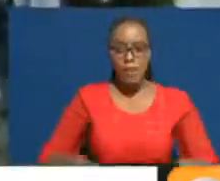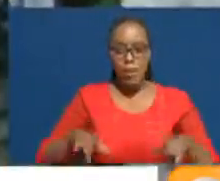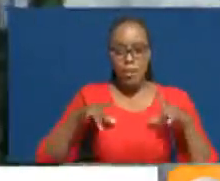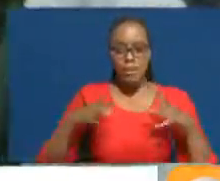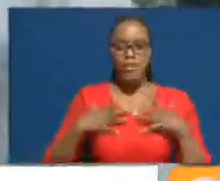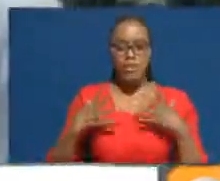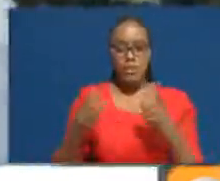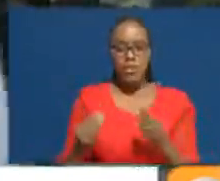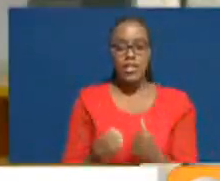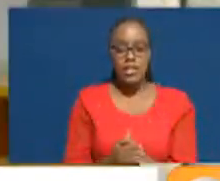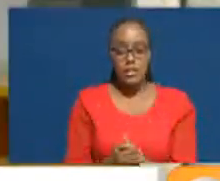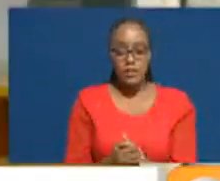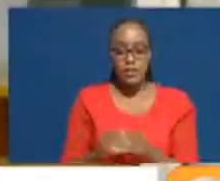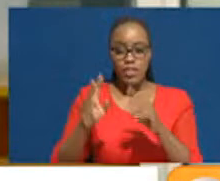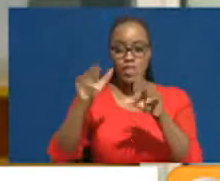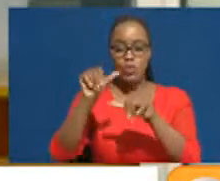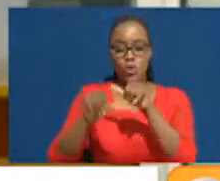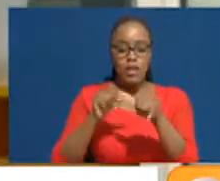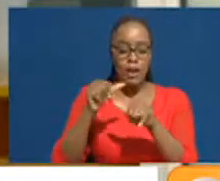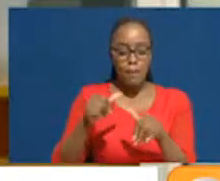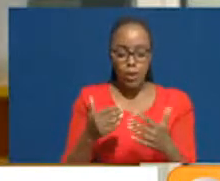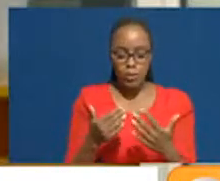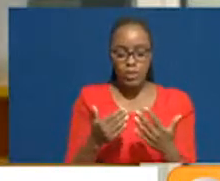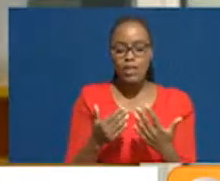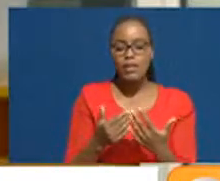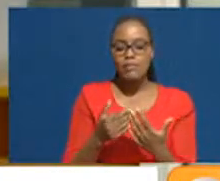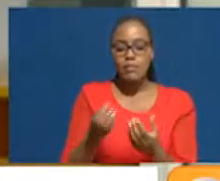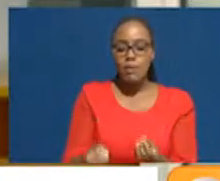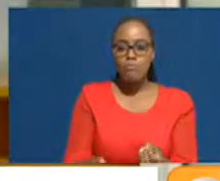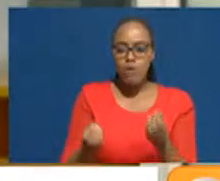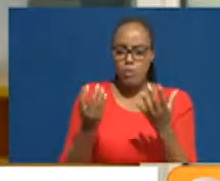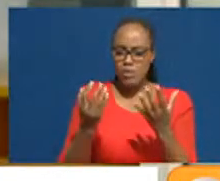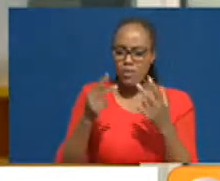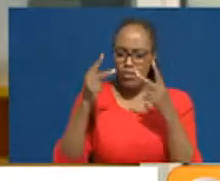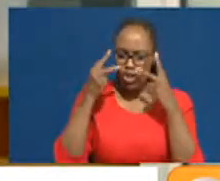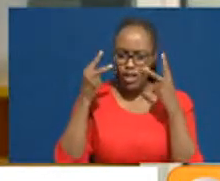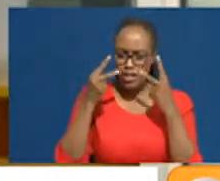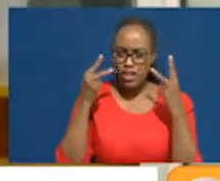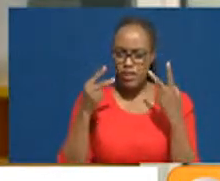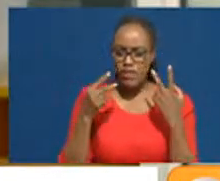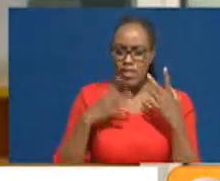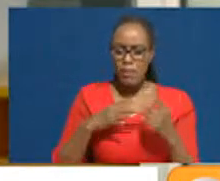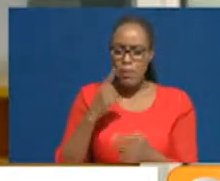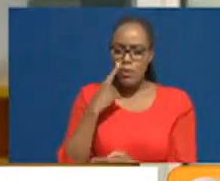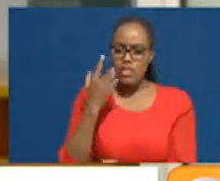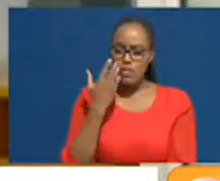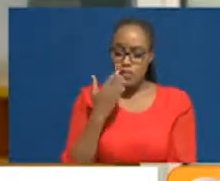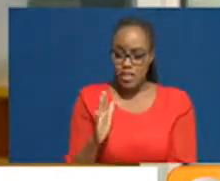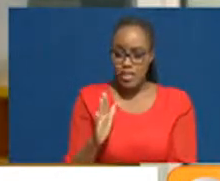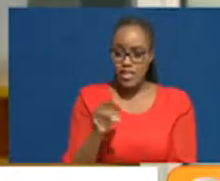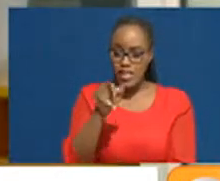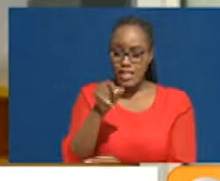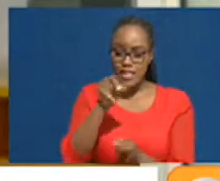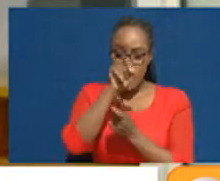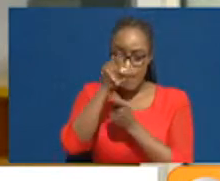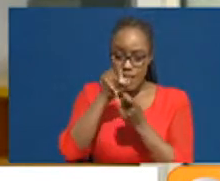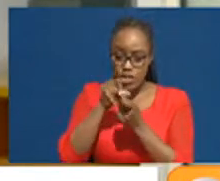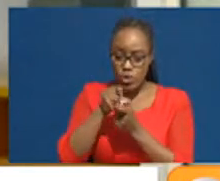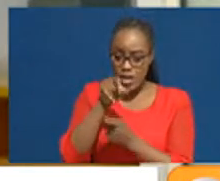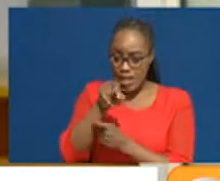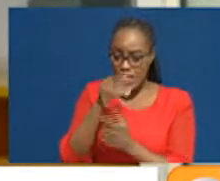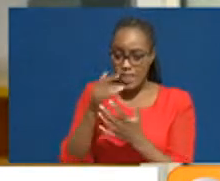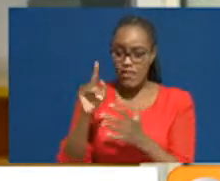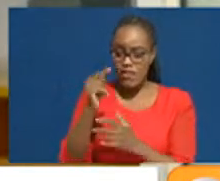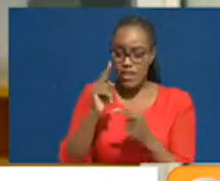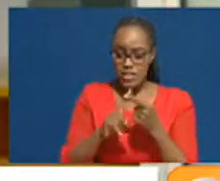heal. In the issue of the terror attack, one has witnessed terror attack. That particular incident, first and